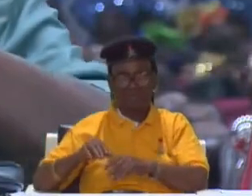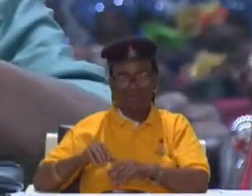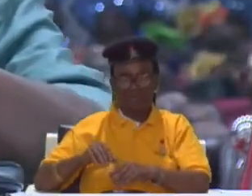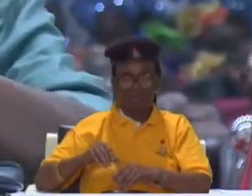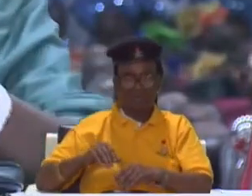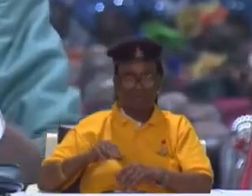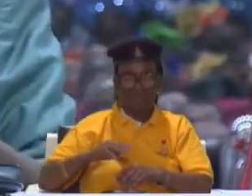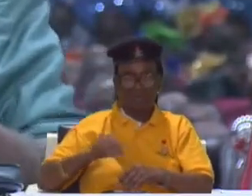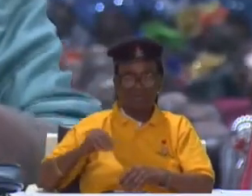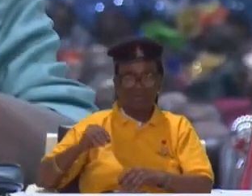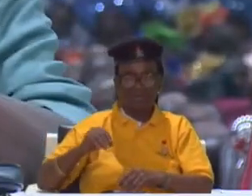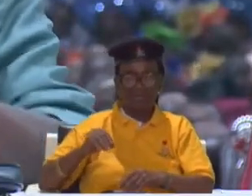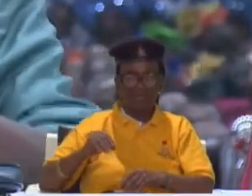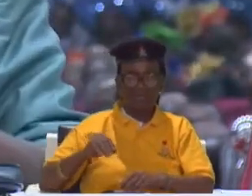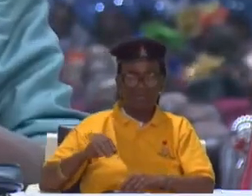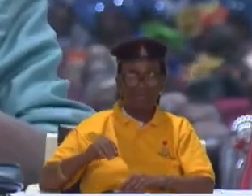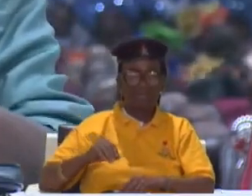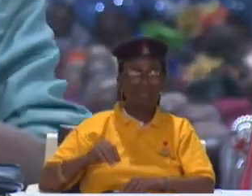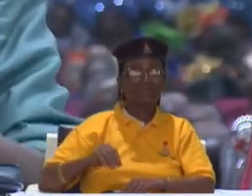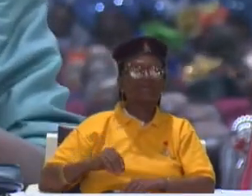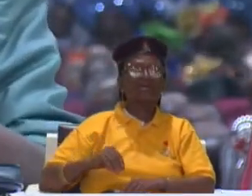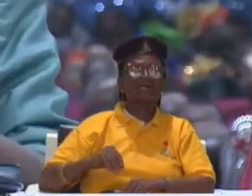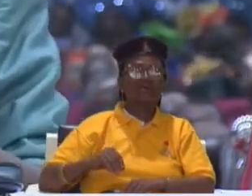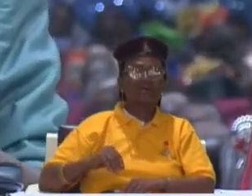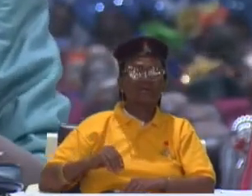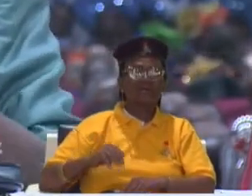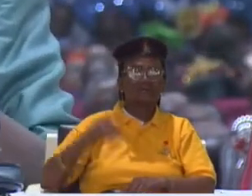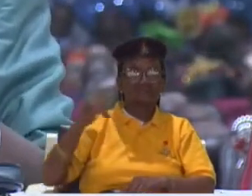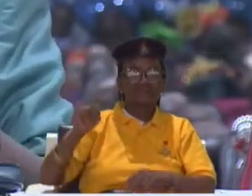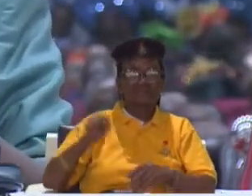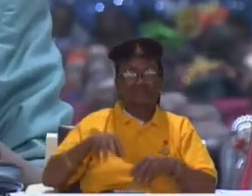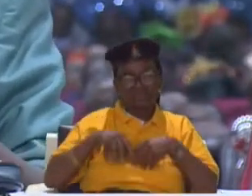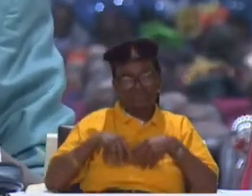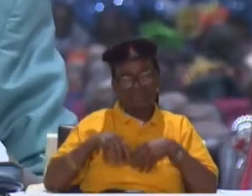And the stagnation of that man came to an end